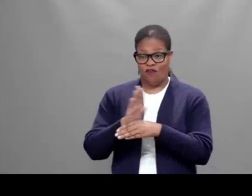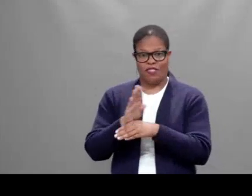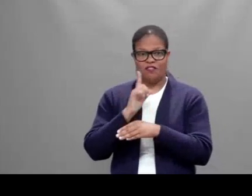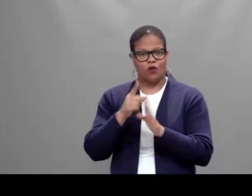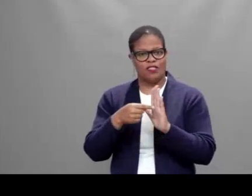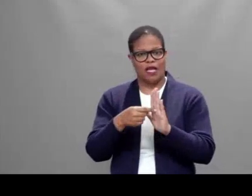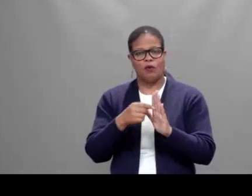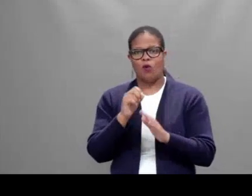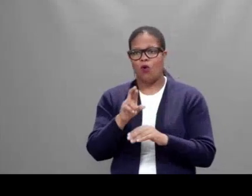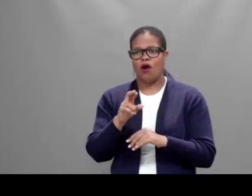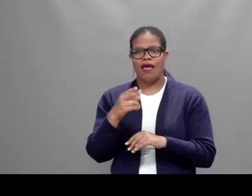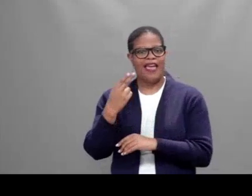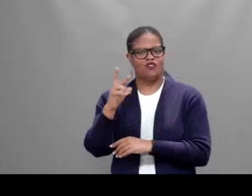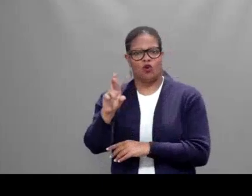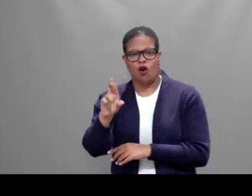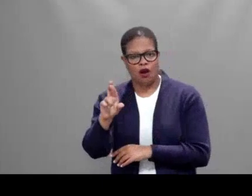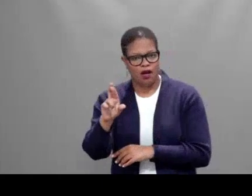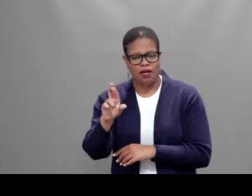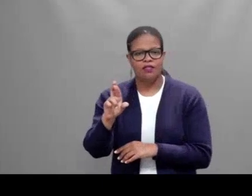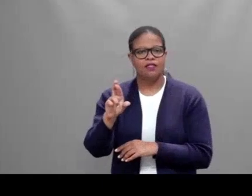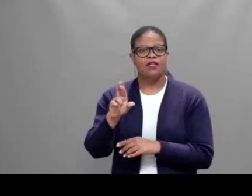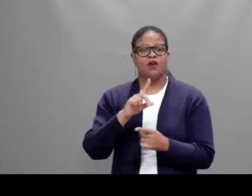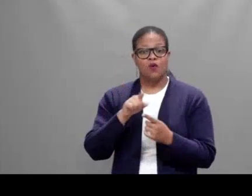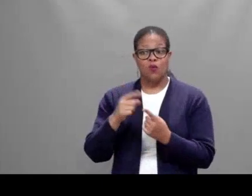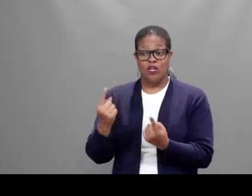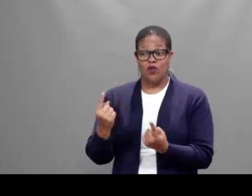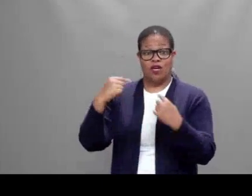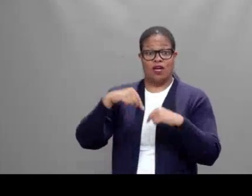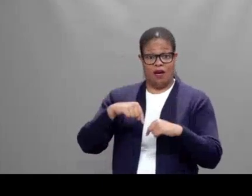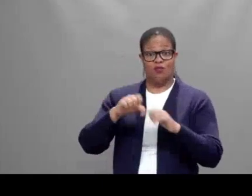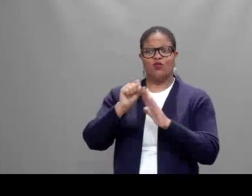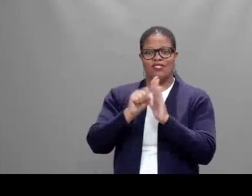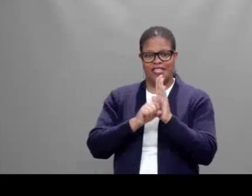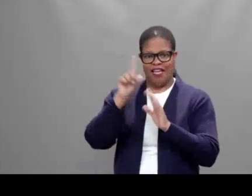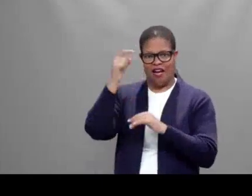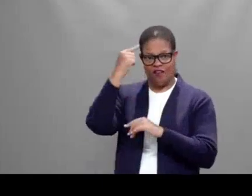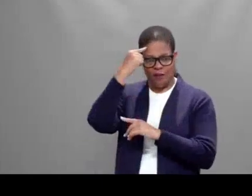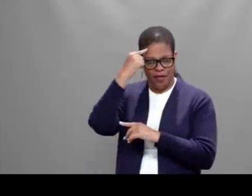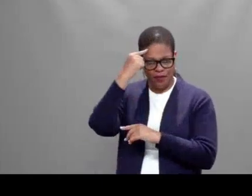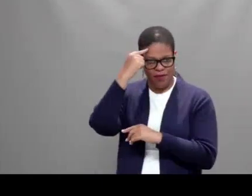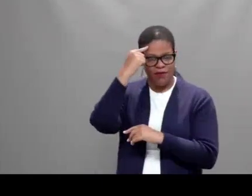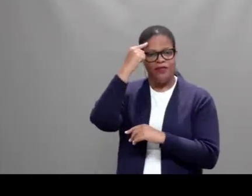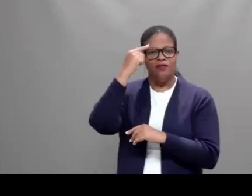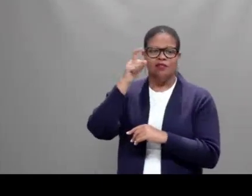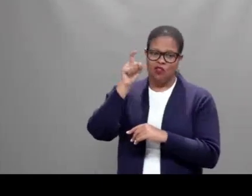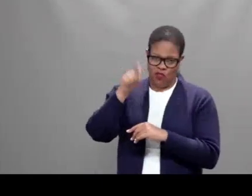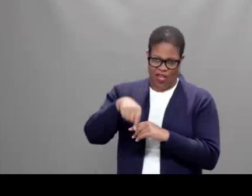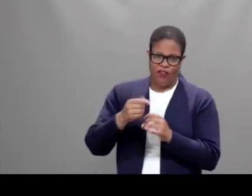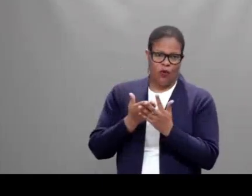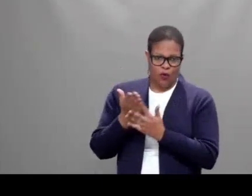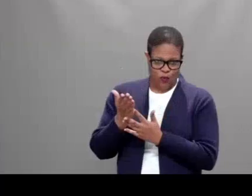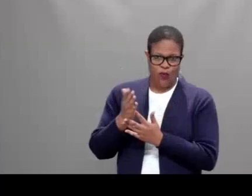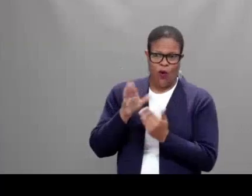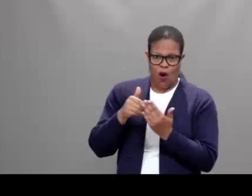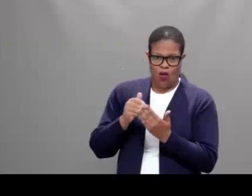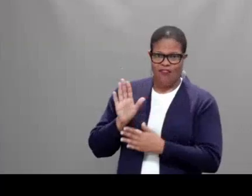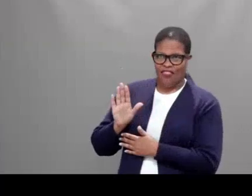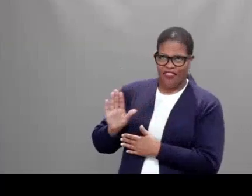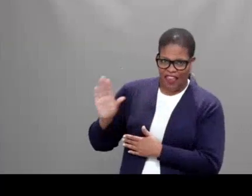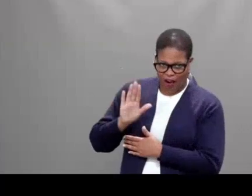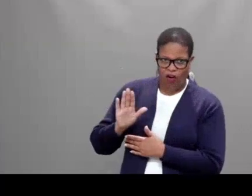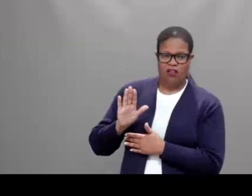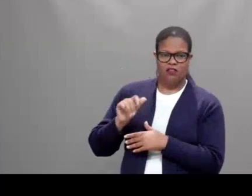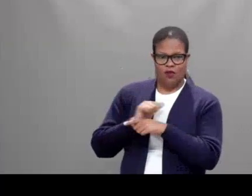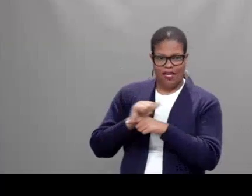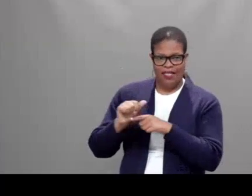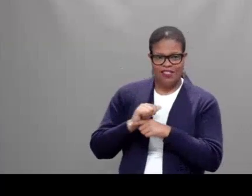instance, or HR, when you come to state government, you have to go through all of their trainings